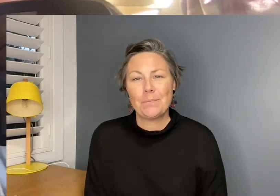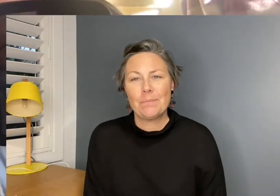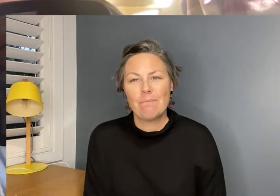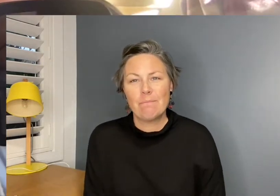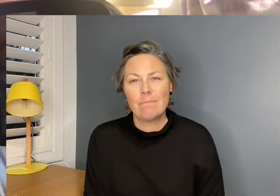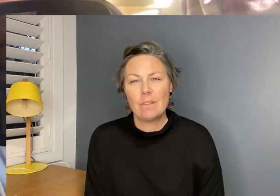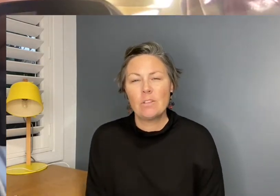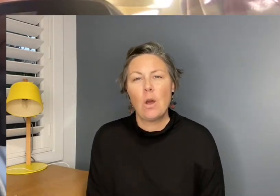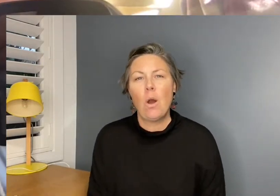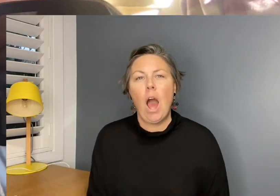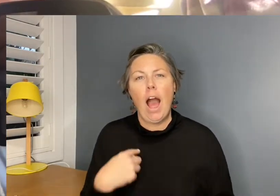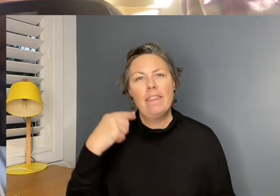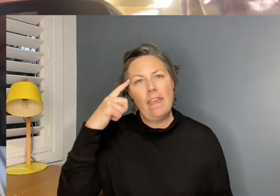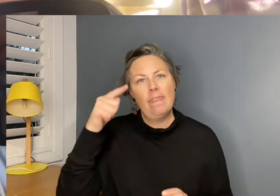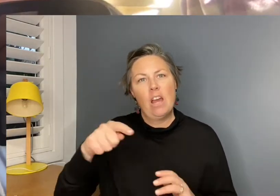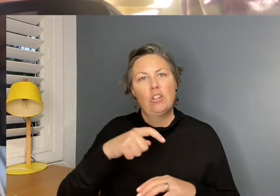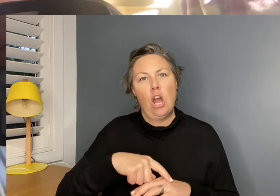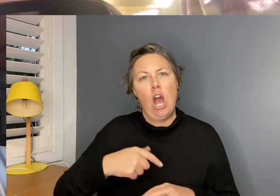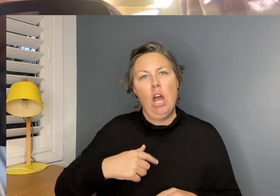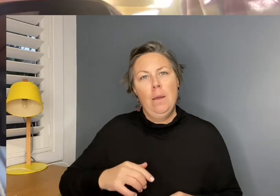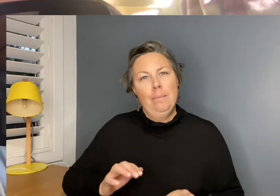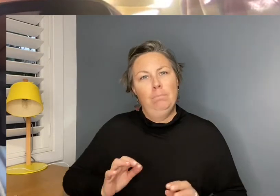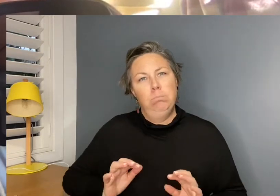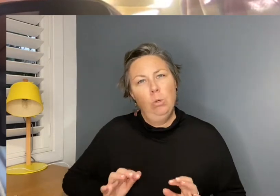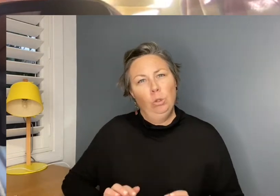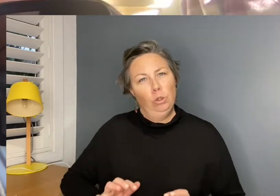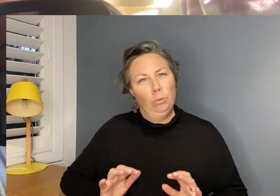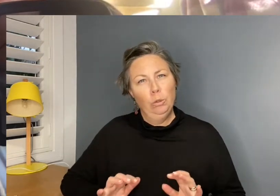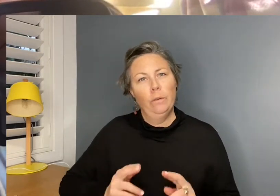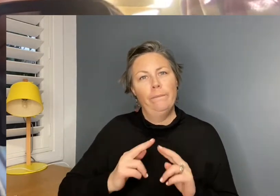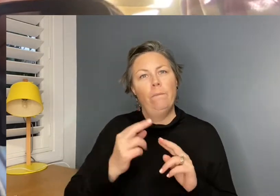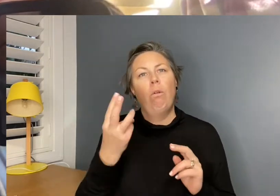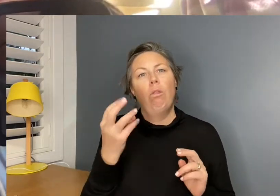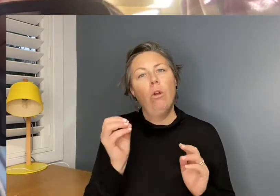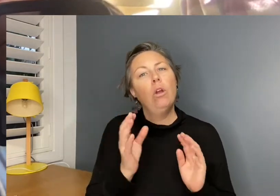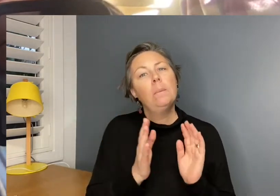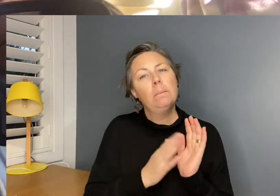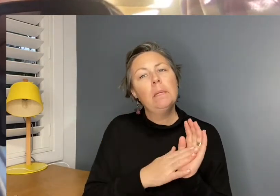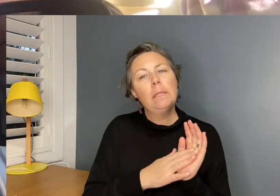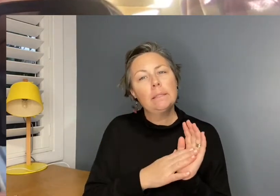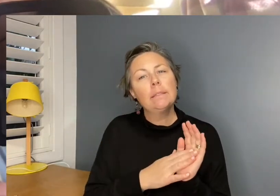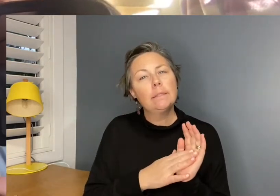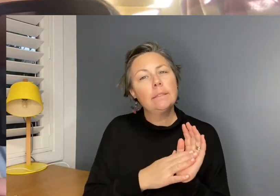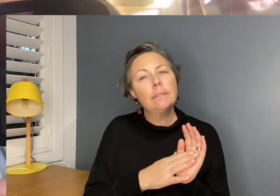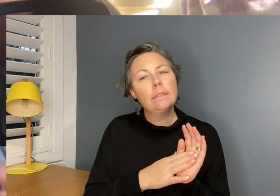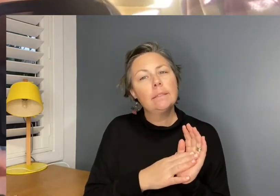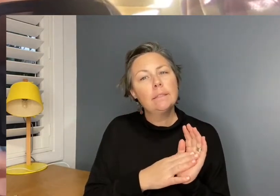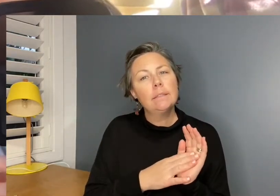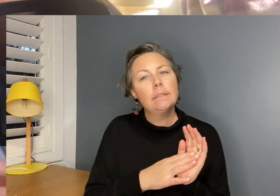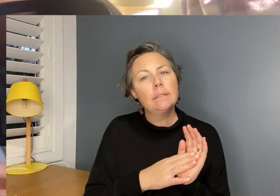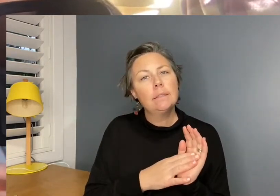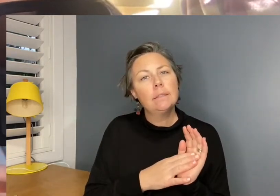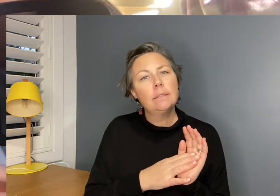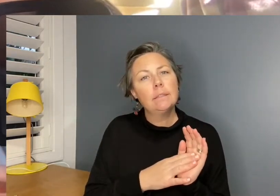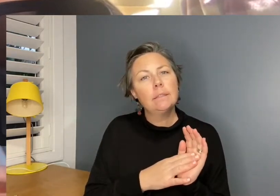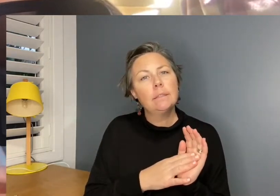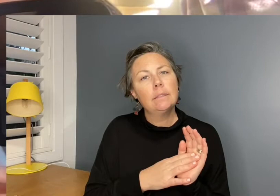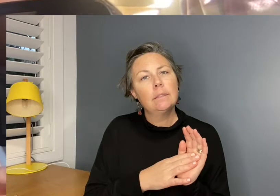Yeah, I think I was in that bearing down pushing stage maybe for like half an hour. But I would get